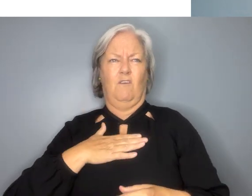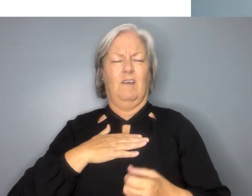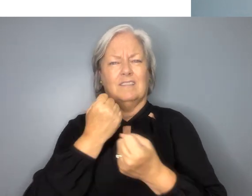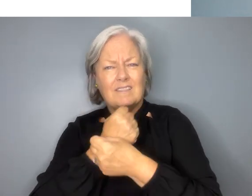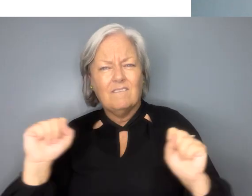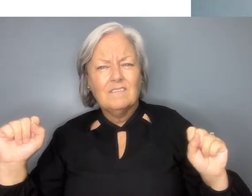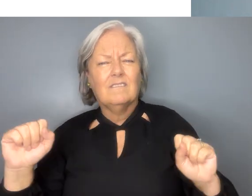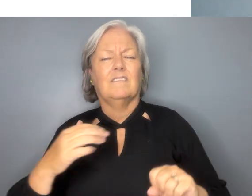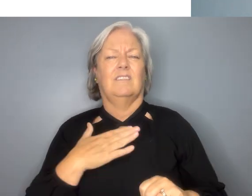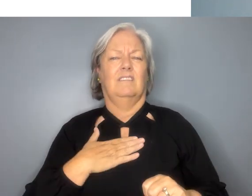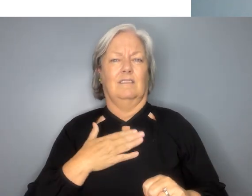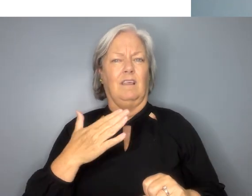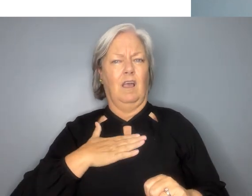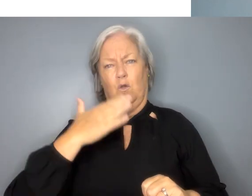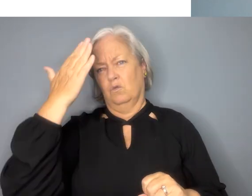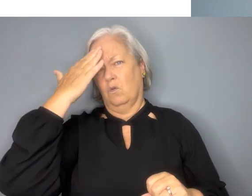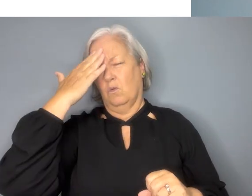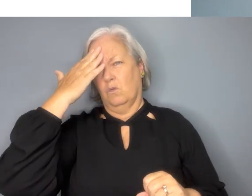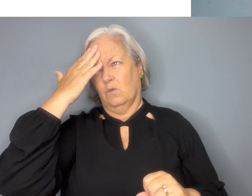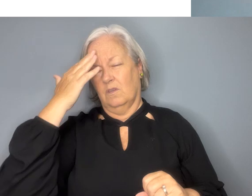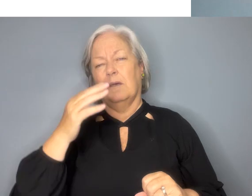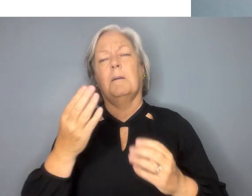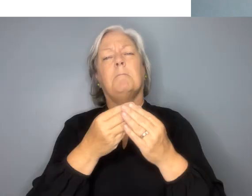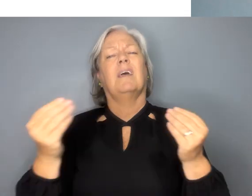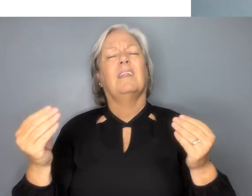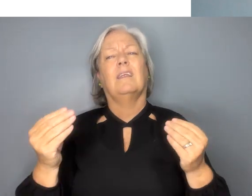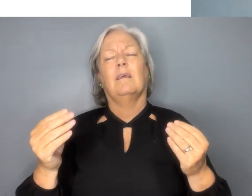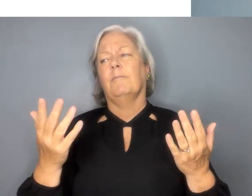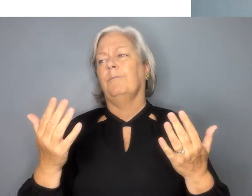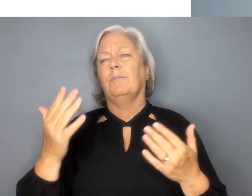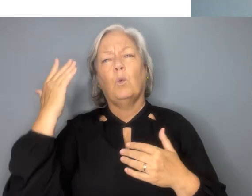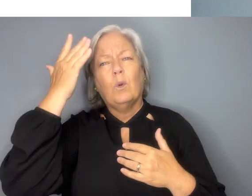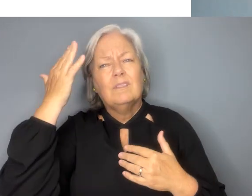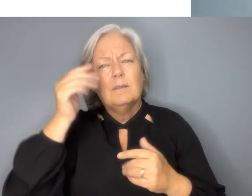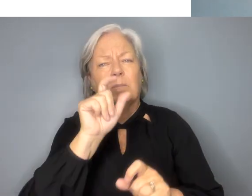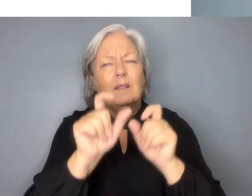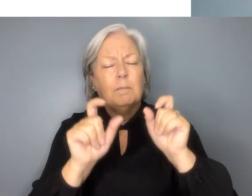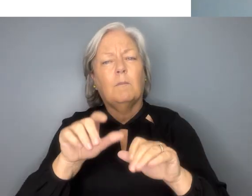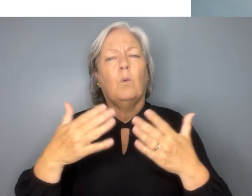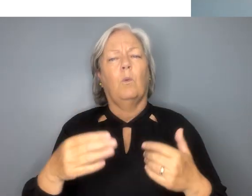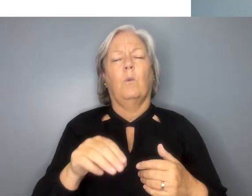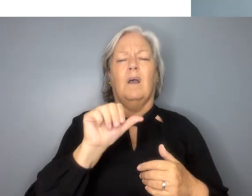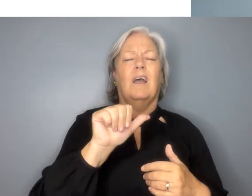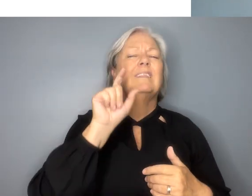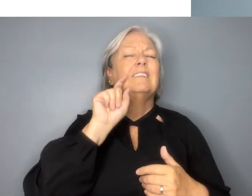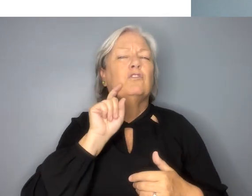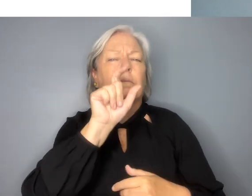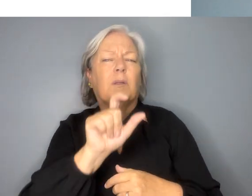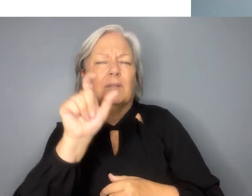safety. I also am aware that, like a lot of autistic people and a lot of bisexual